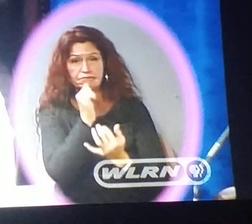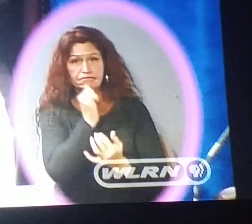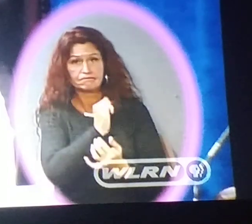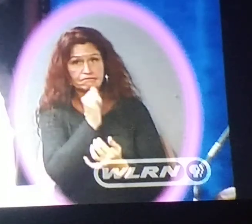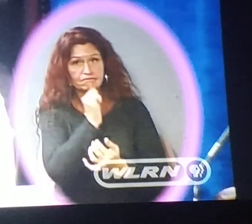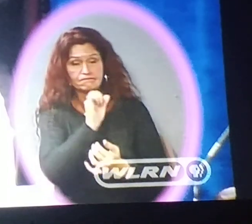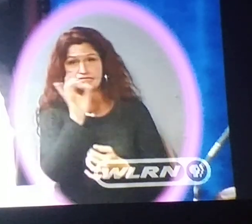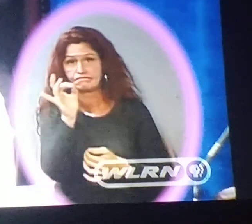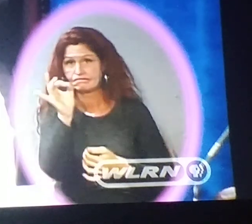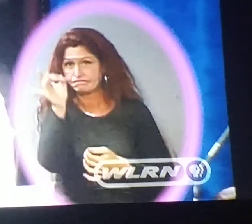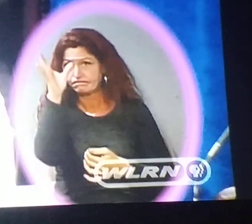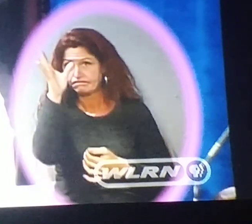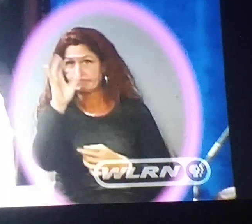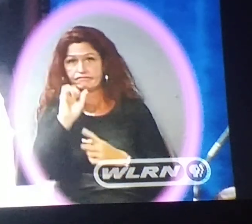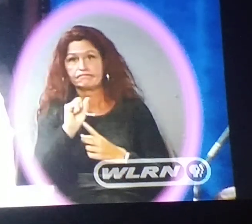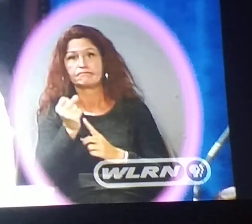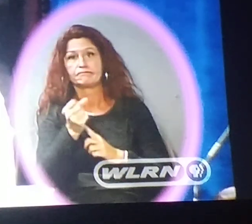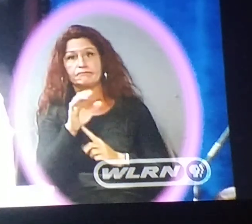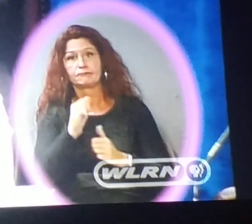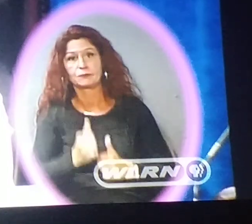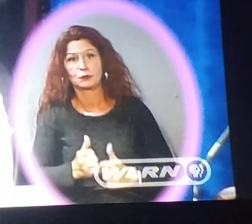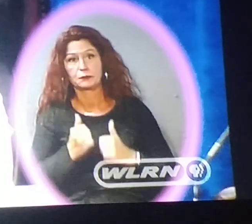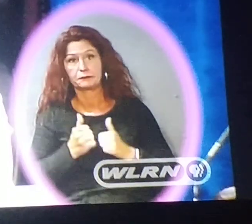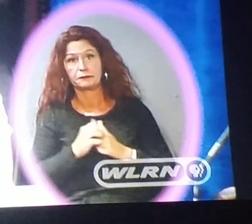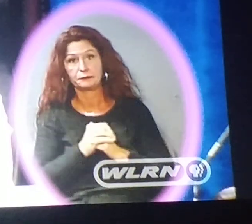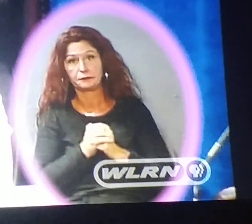unfortunate incident in your lives.